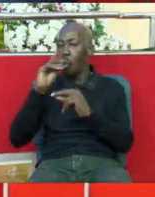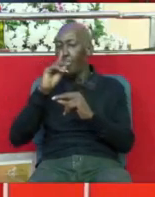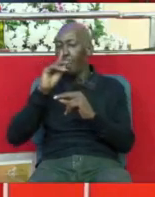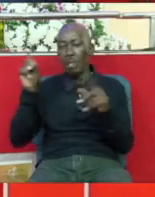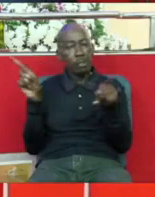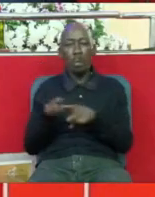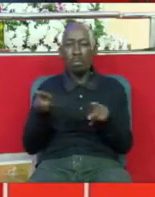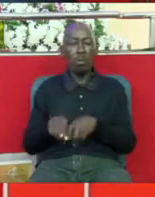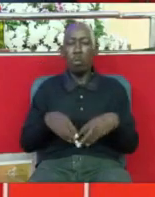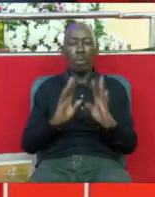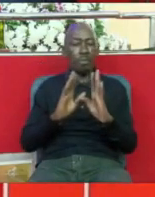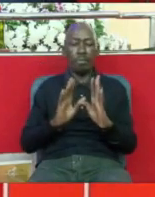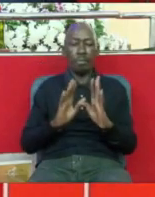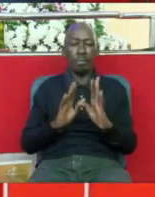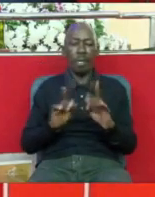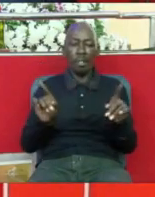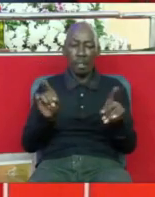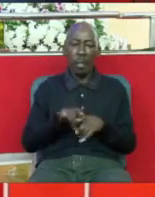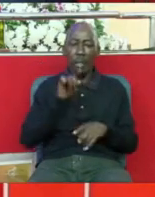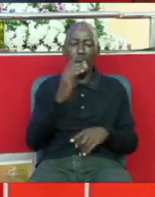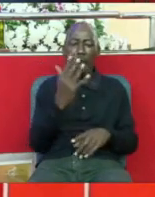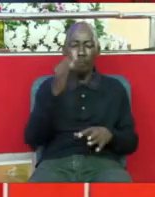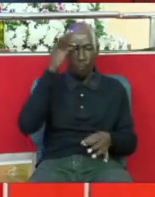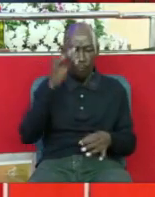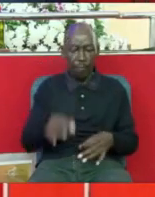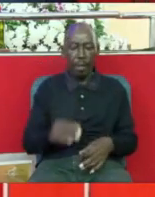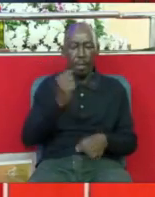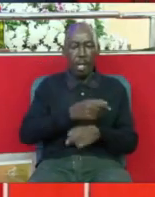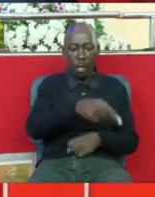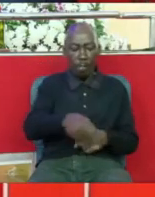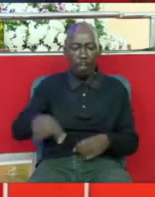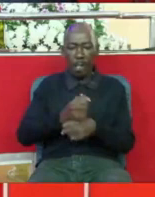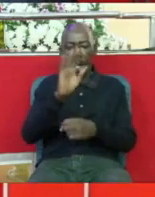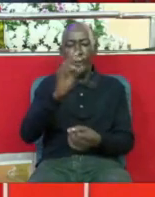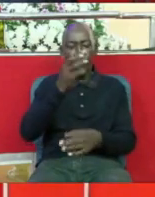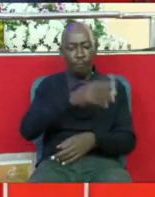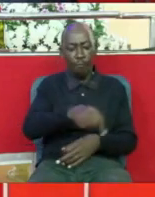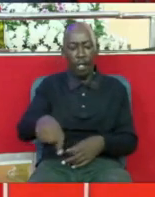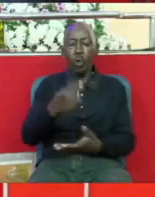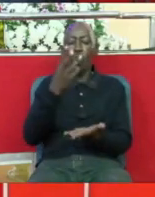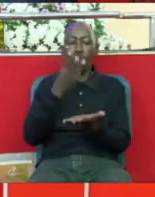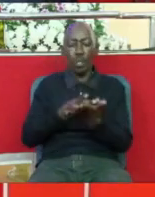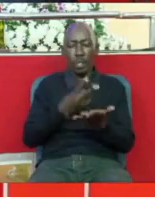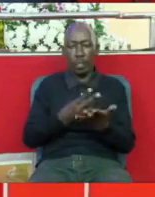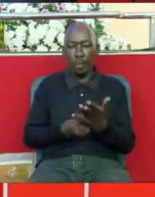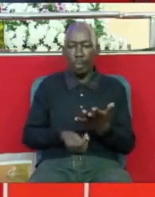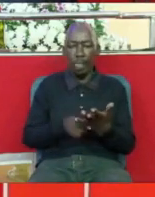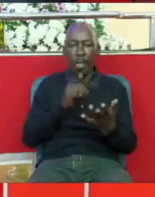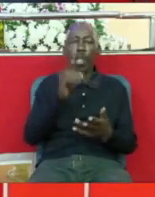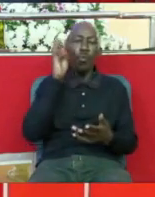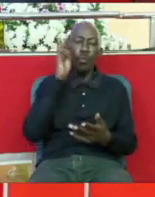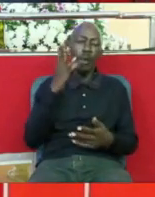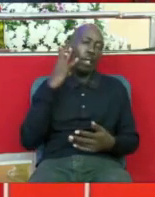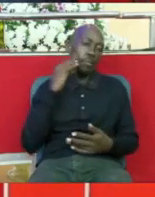Kwamba hawatarudi jinsi walivyokuwa. As they put their feet and make their feet wet. Wanapoyafanya miguu yao yawe na unyevu. They will